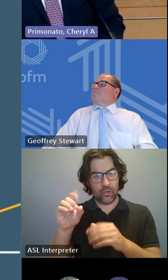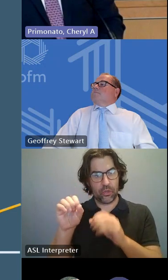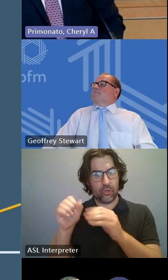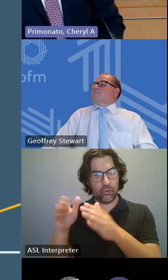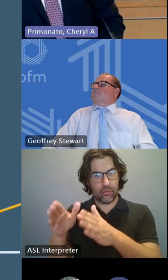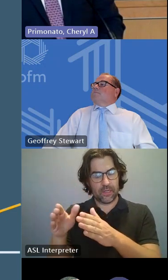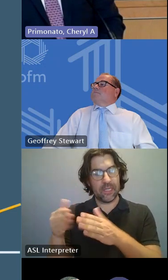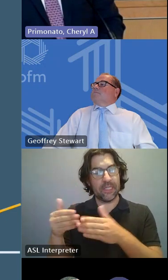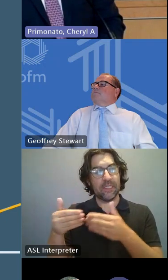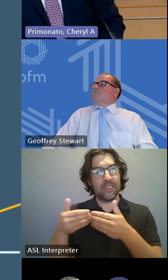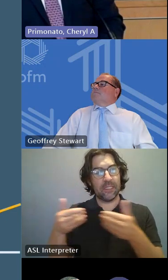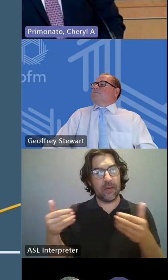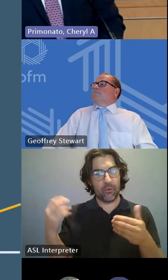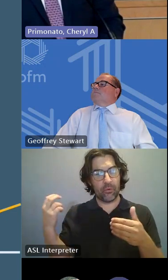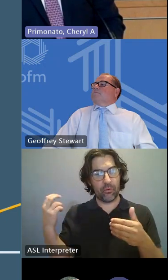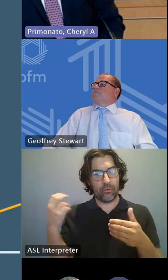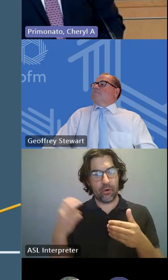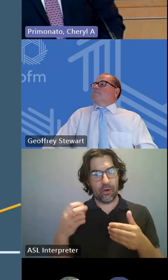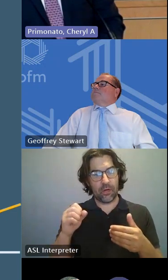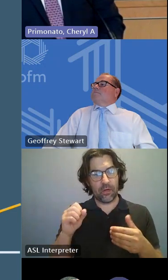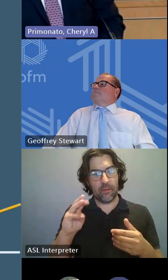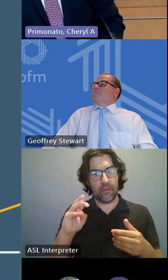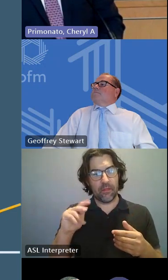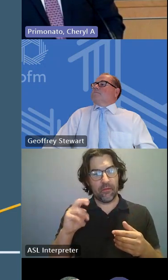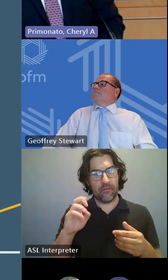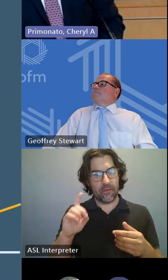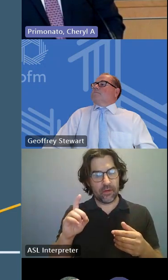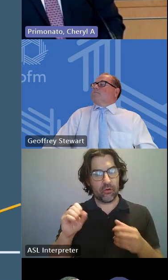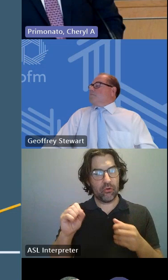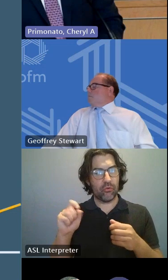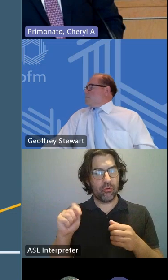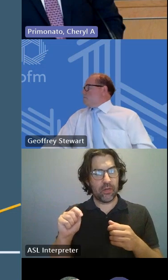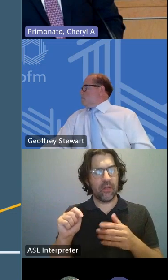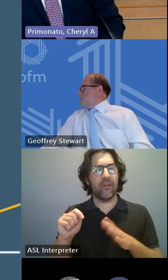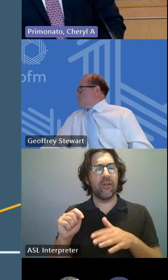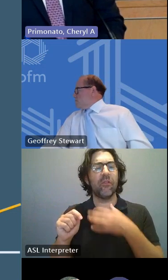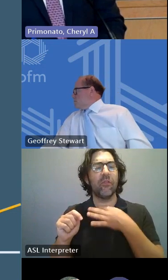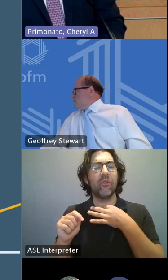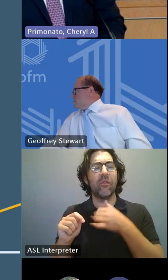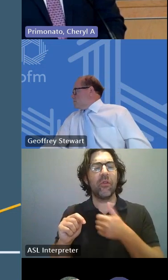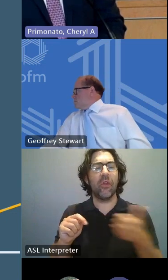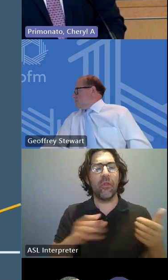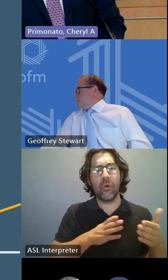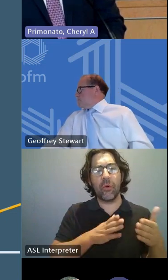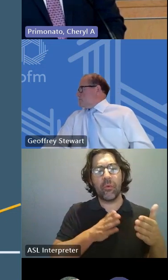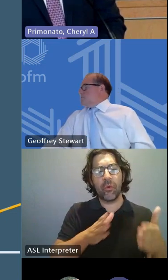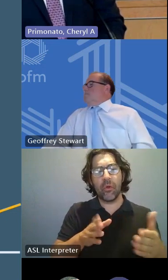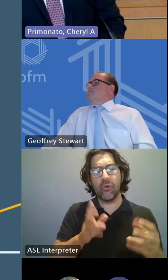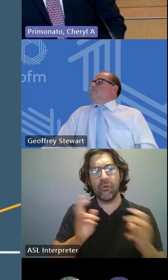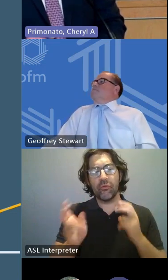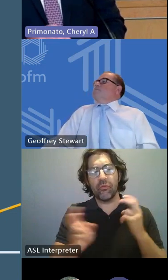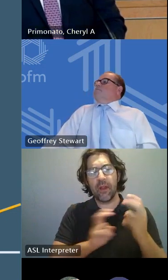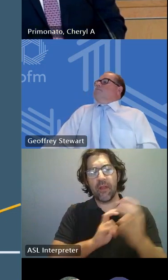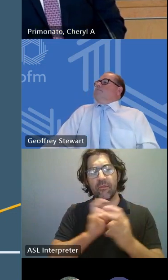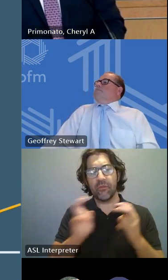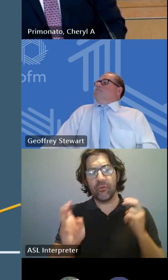comes in along Smithfield Street. Do any of the other routes that travel those corridors do the same